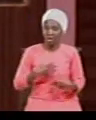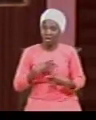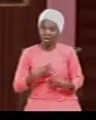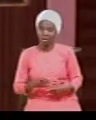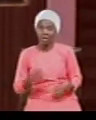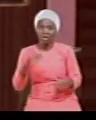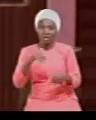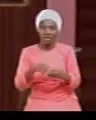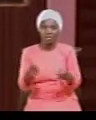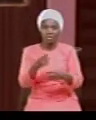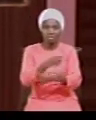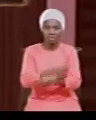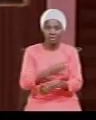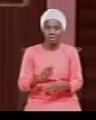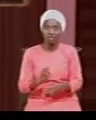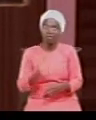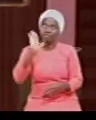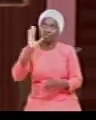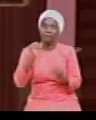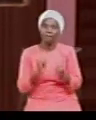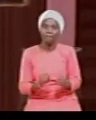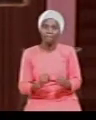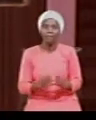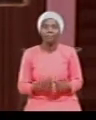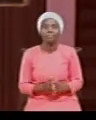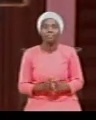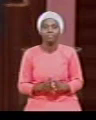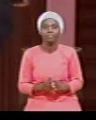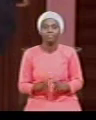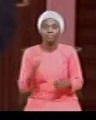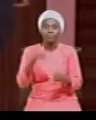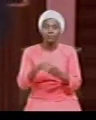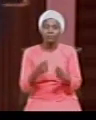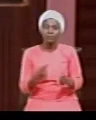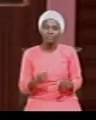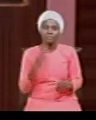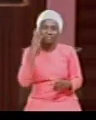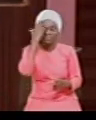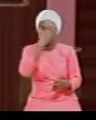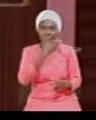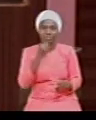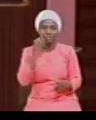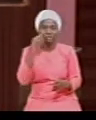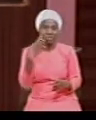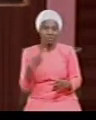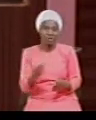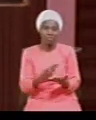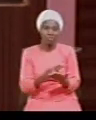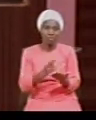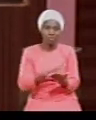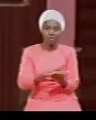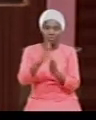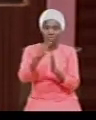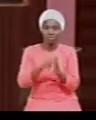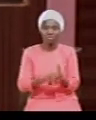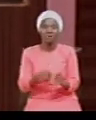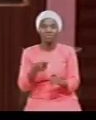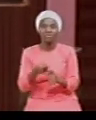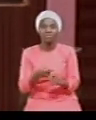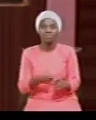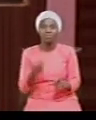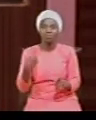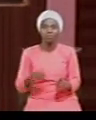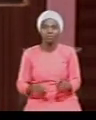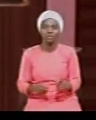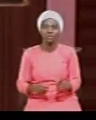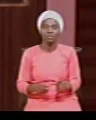the day of thy power, in the beauties of holiness, from the womb of